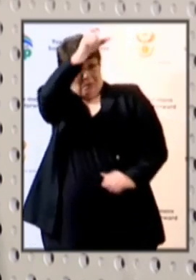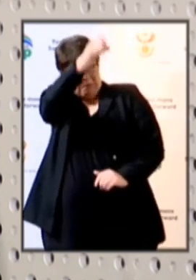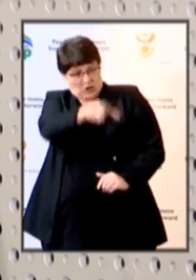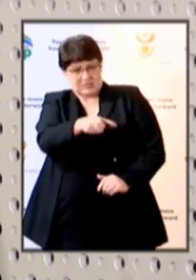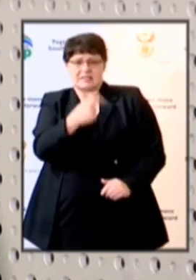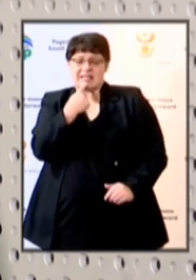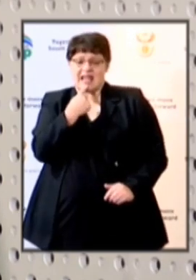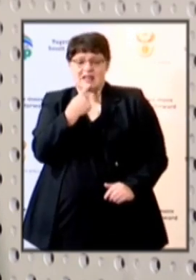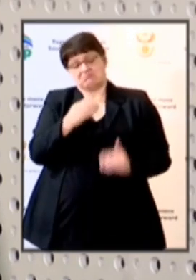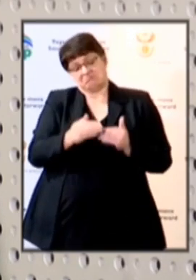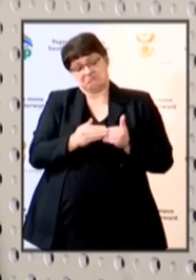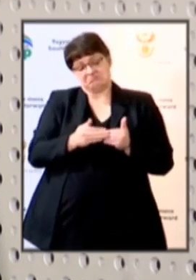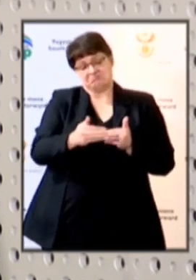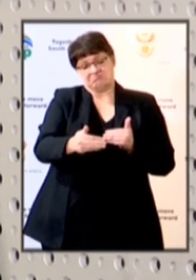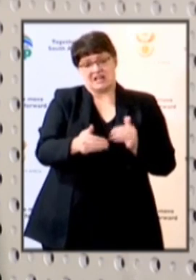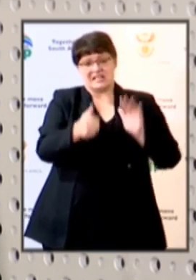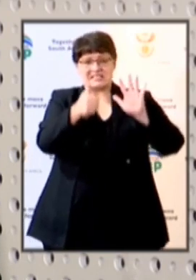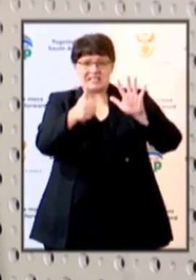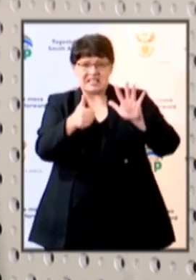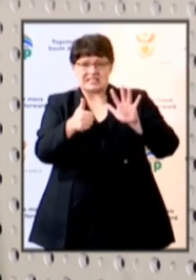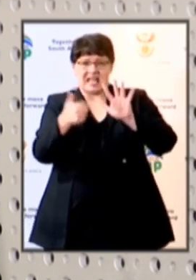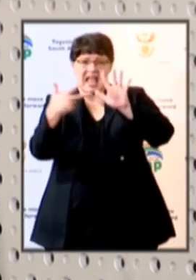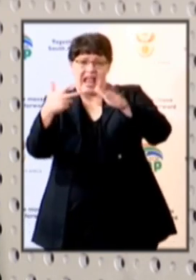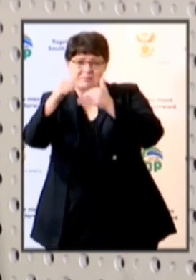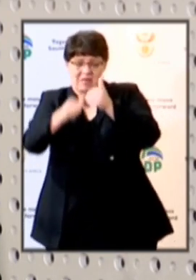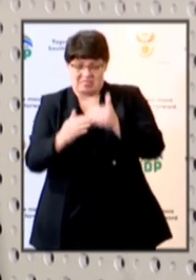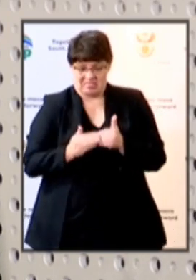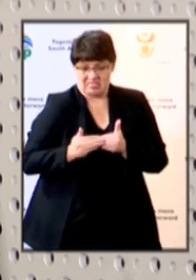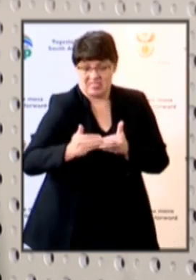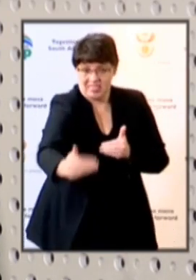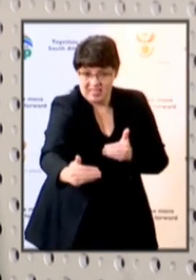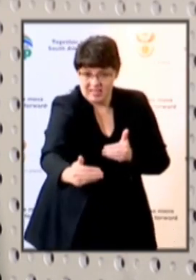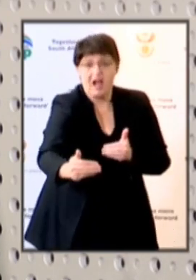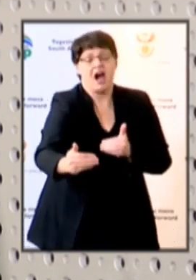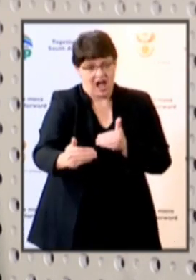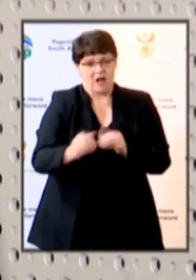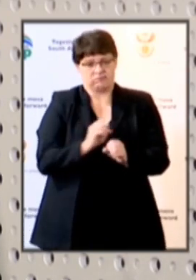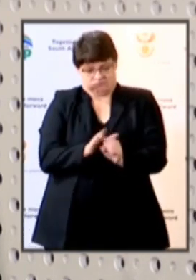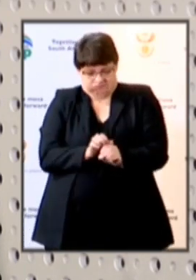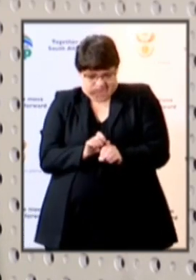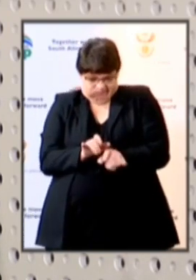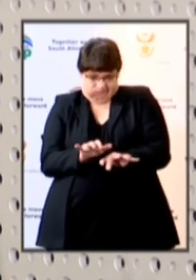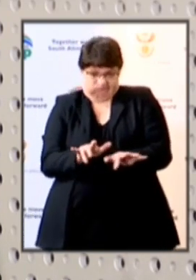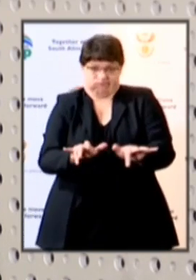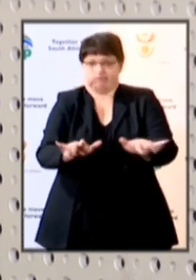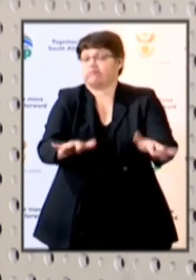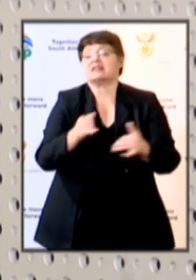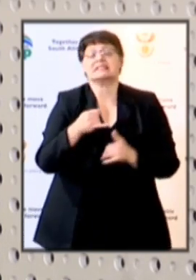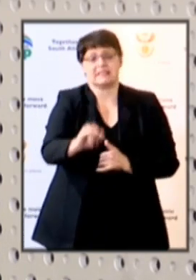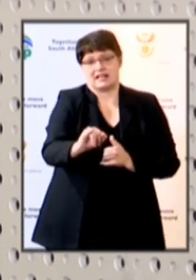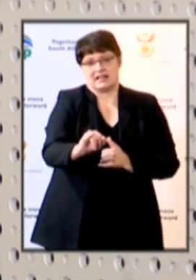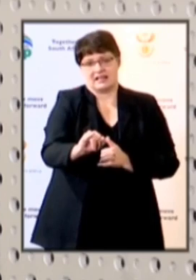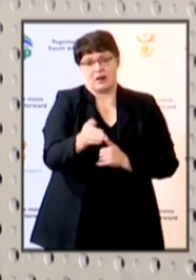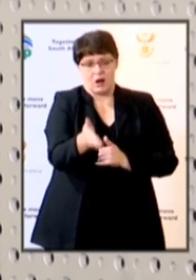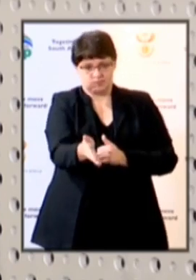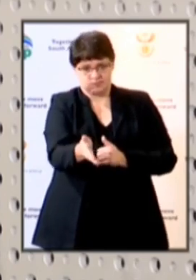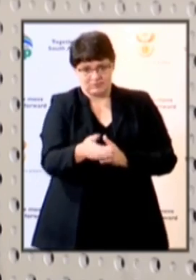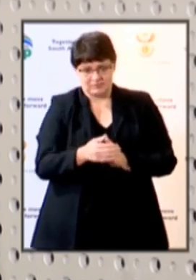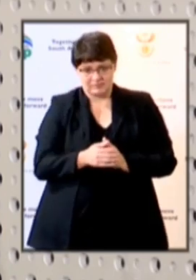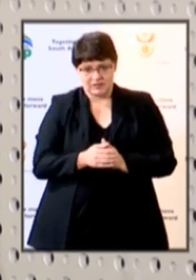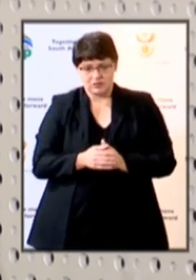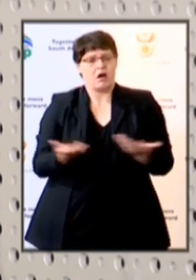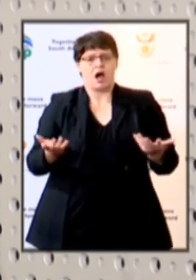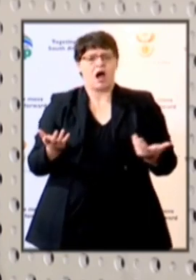6-8 months, the virus is still going to be very active in society. And so we can't simply get back to